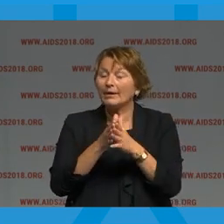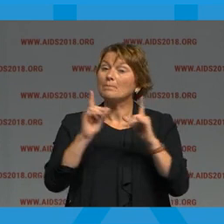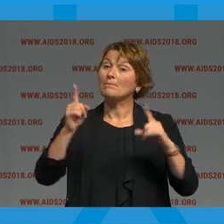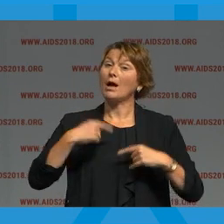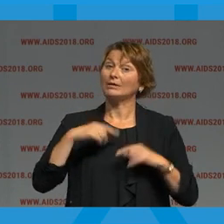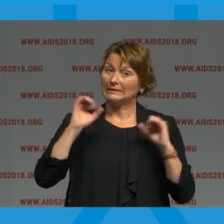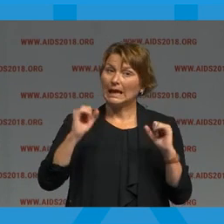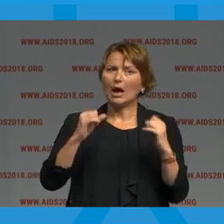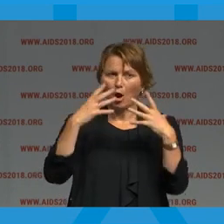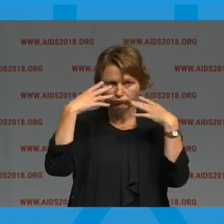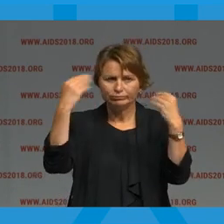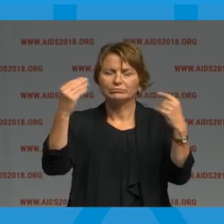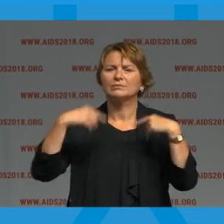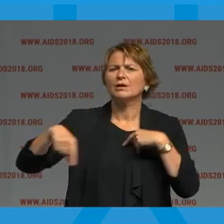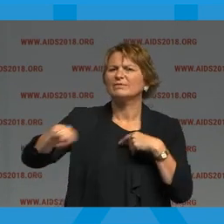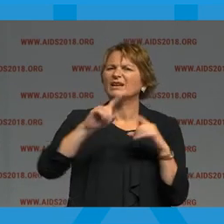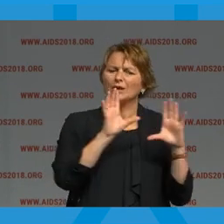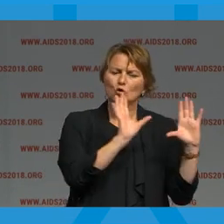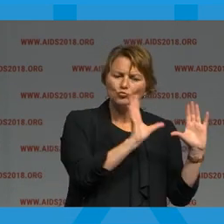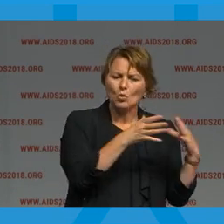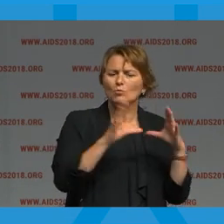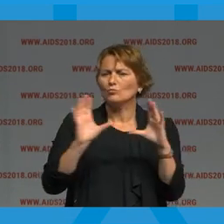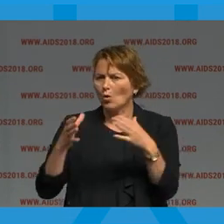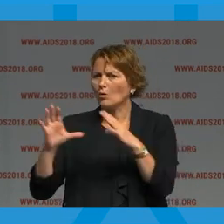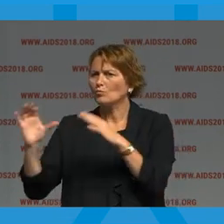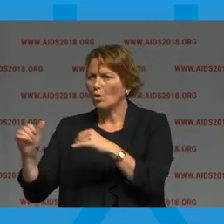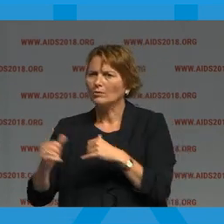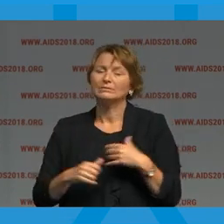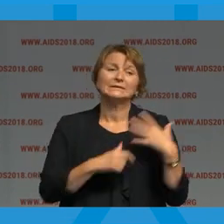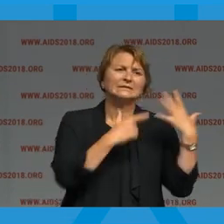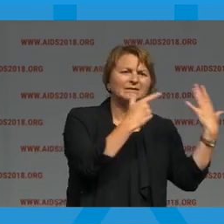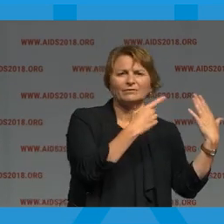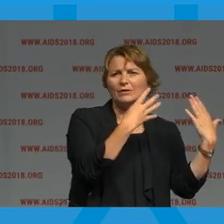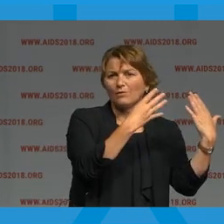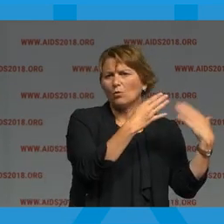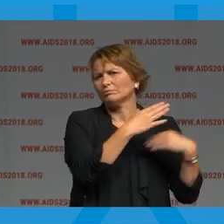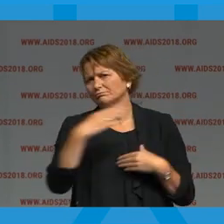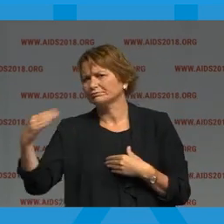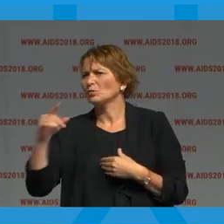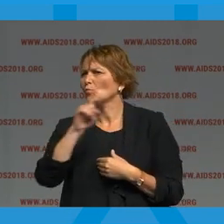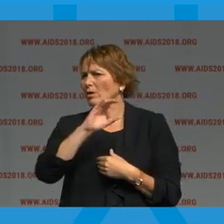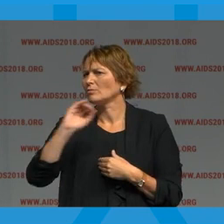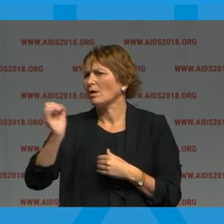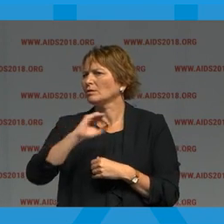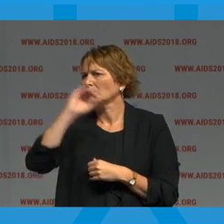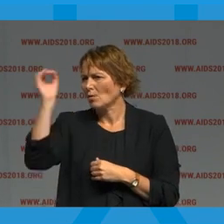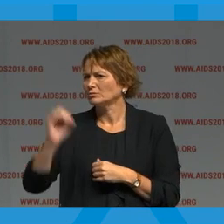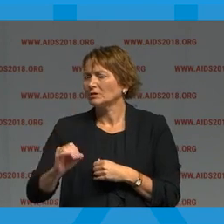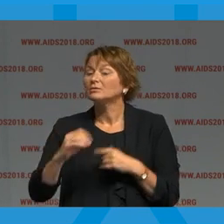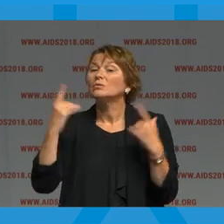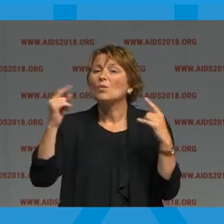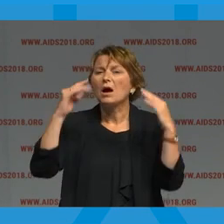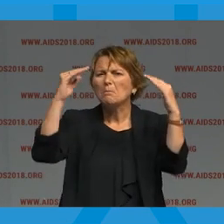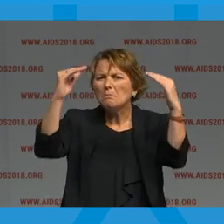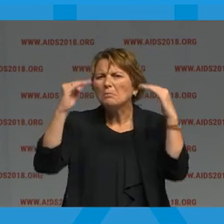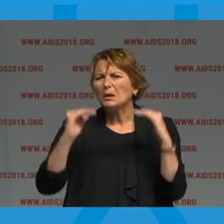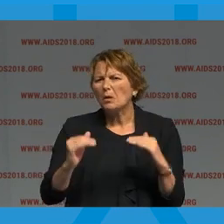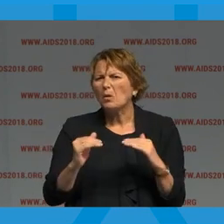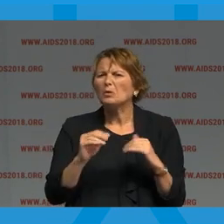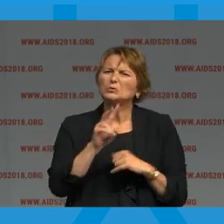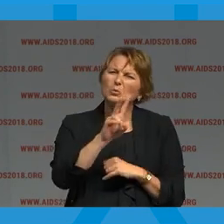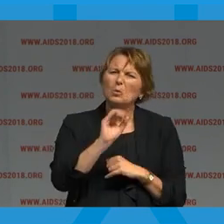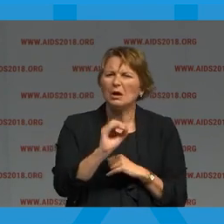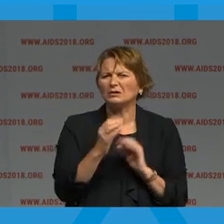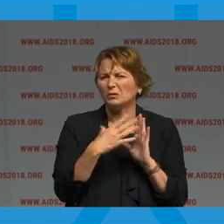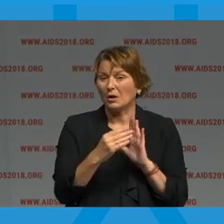that the different groups achieved from 74 to 100% viral load below 200 copies in a